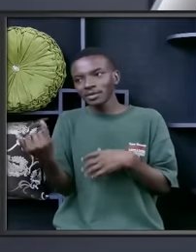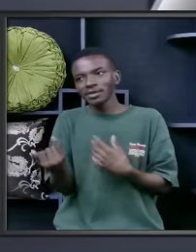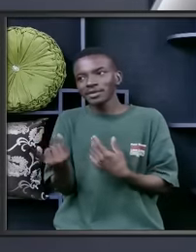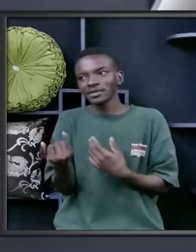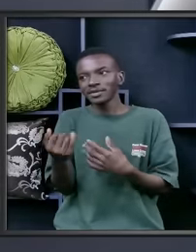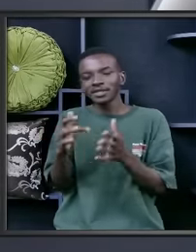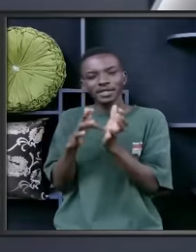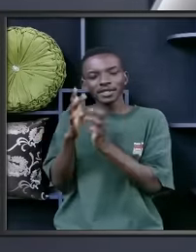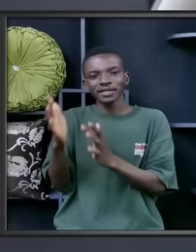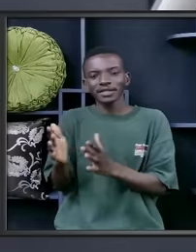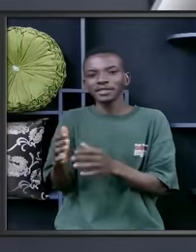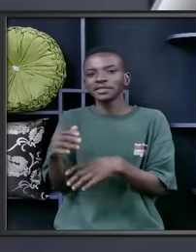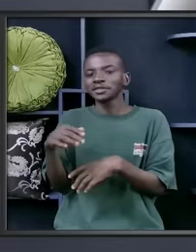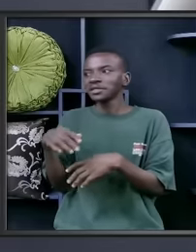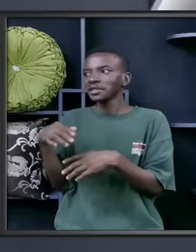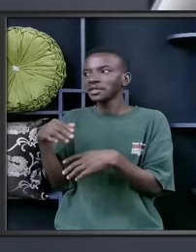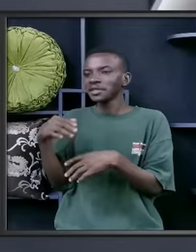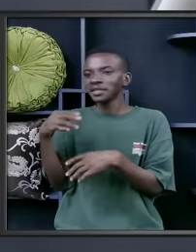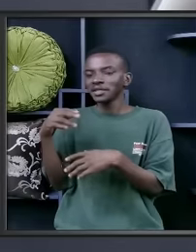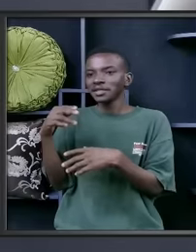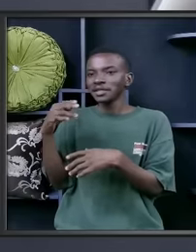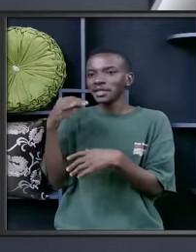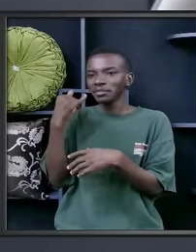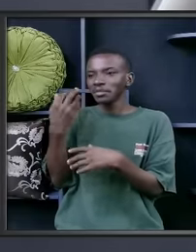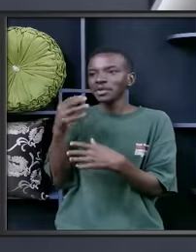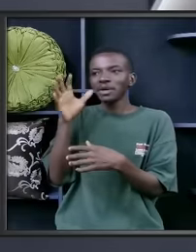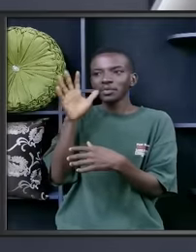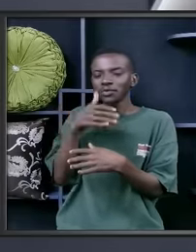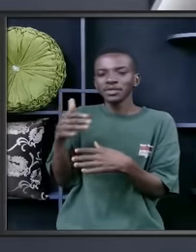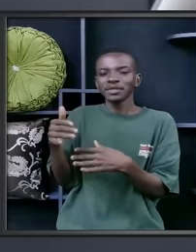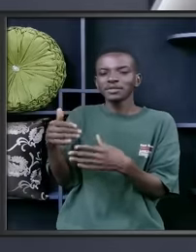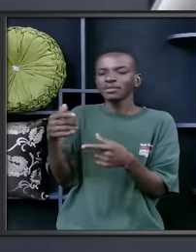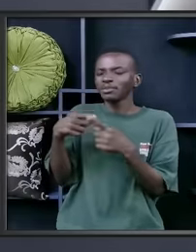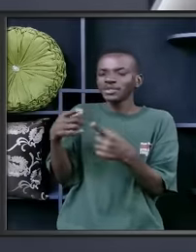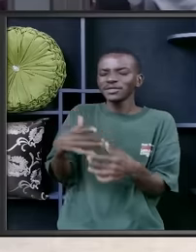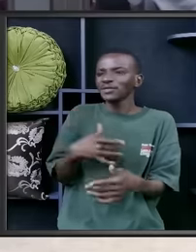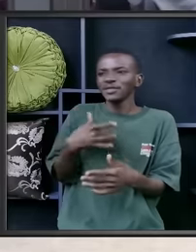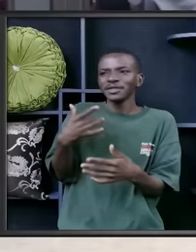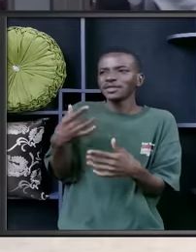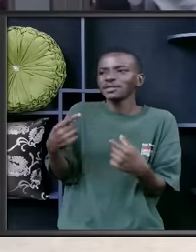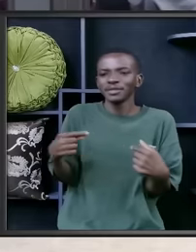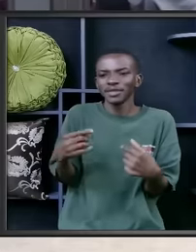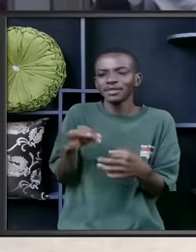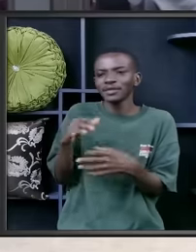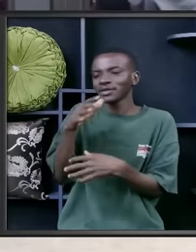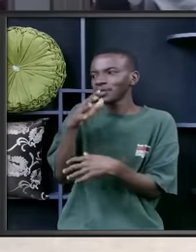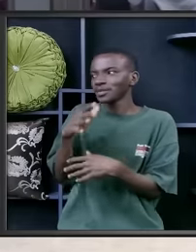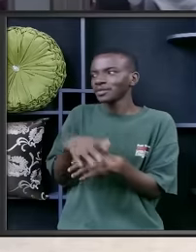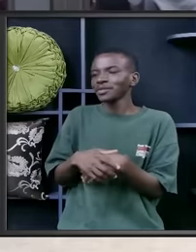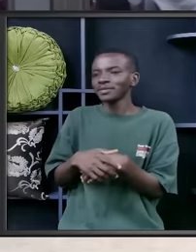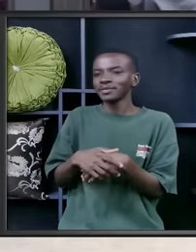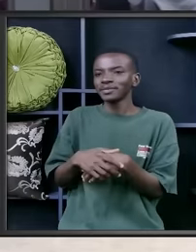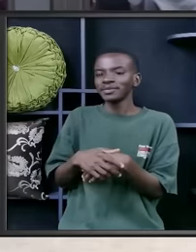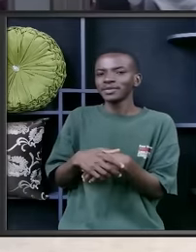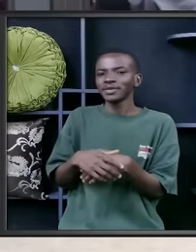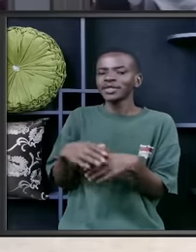is a Christian. Yes, sir. Aisha is Ibira. Muslim. Yes. She is a Muslim, yes, but sir. She is feeling the pain of this woman. Definitely.